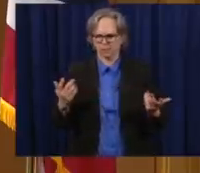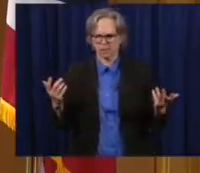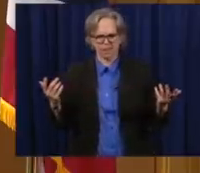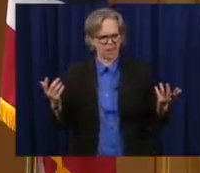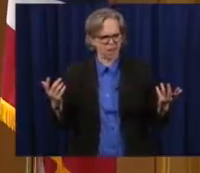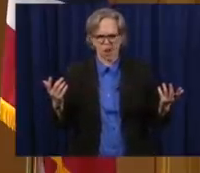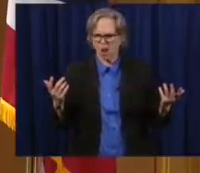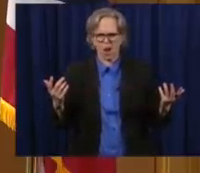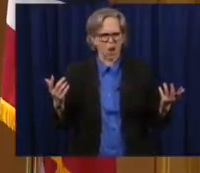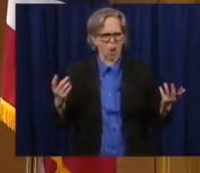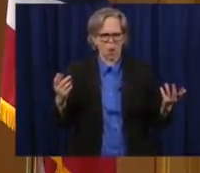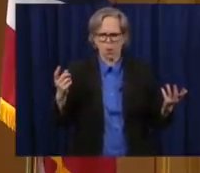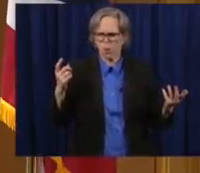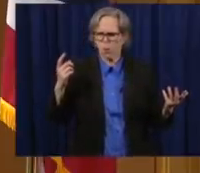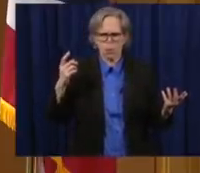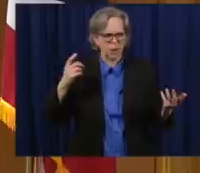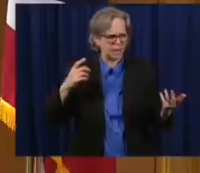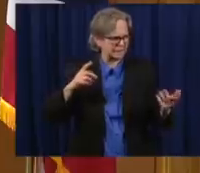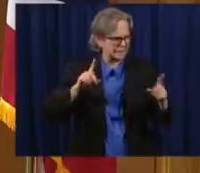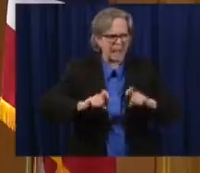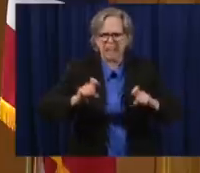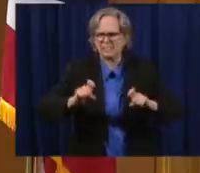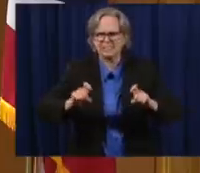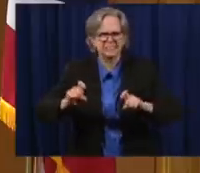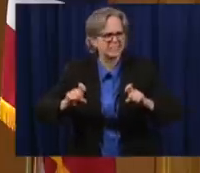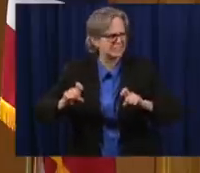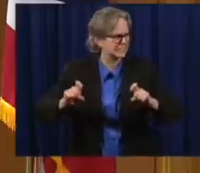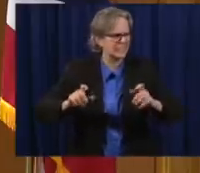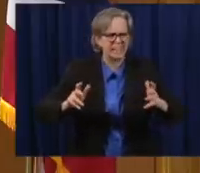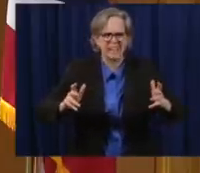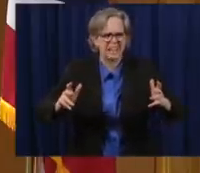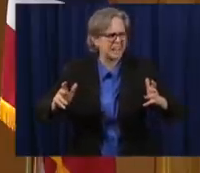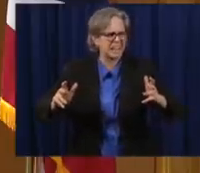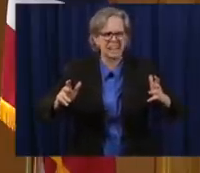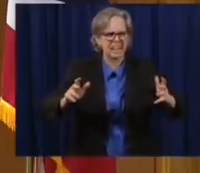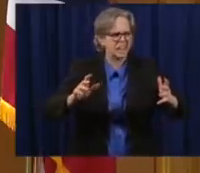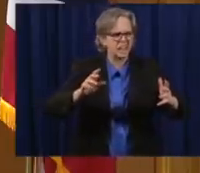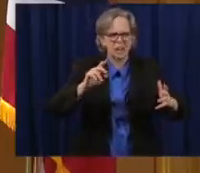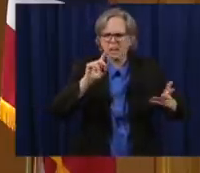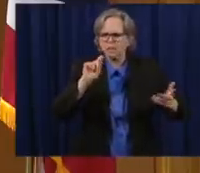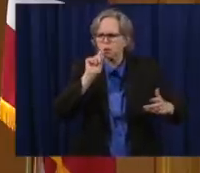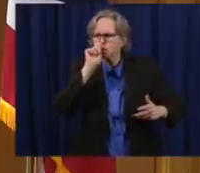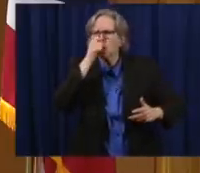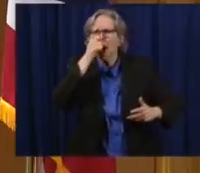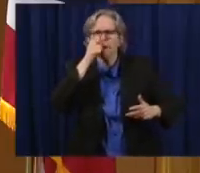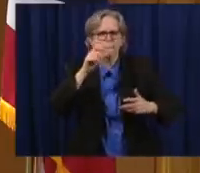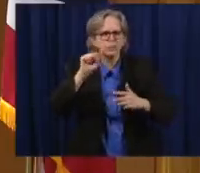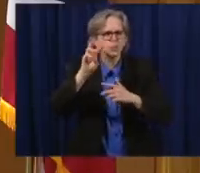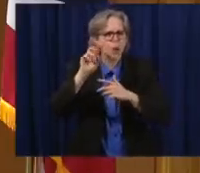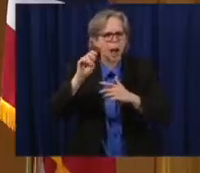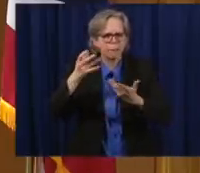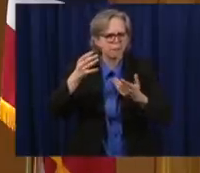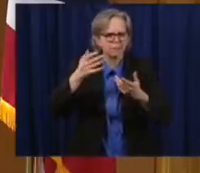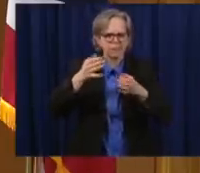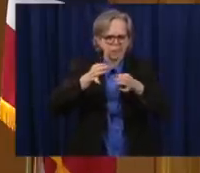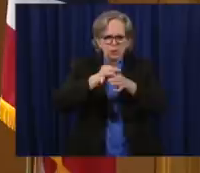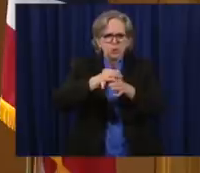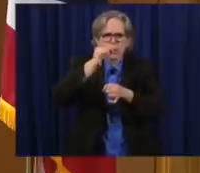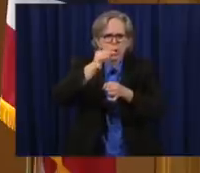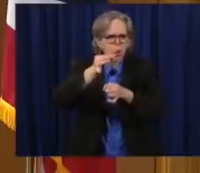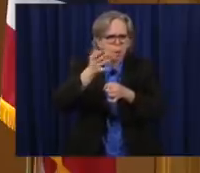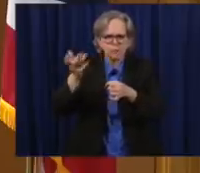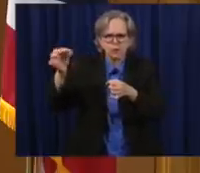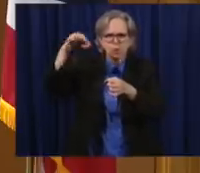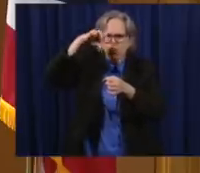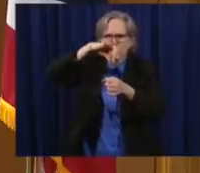the individual. They don't have the swabs, or they don't have the tubes to put the swab in, or they don't have the liquid. So Ohio State and the health